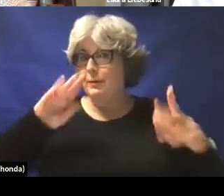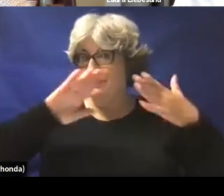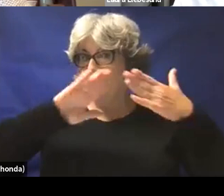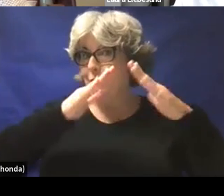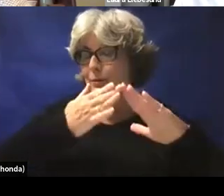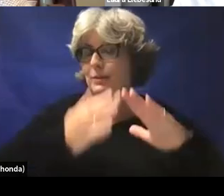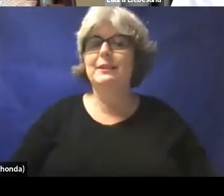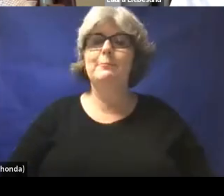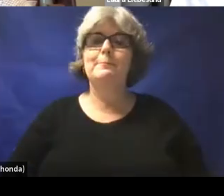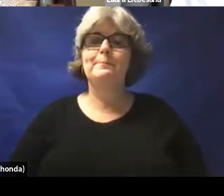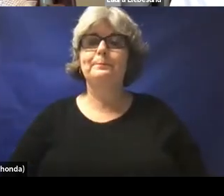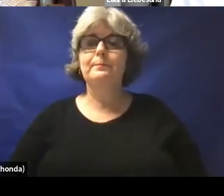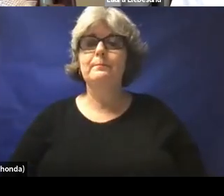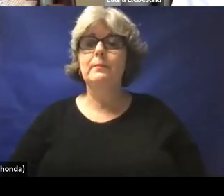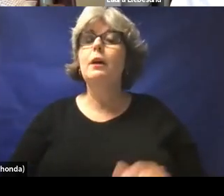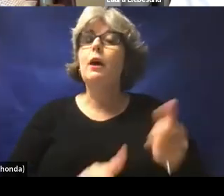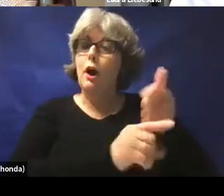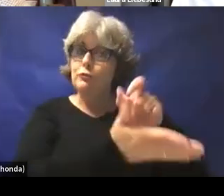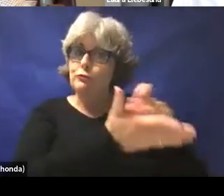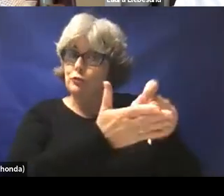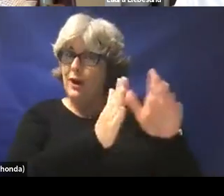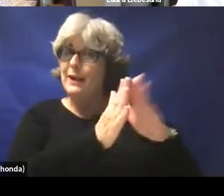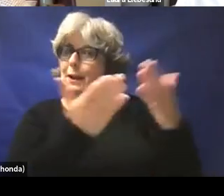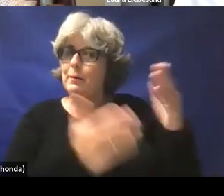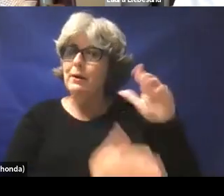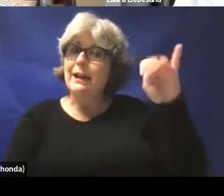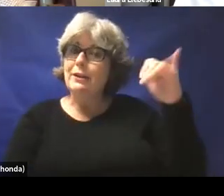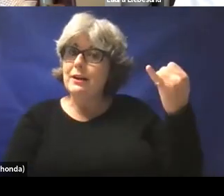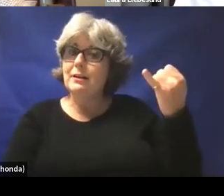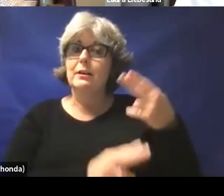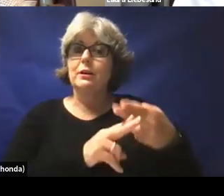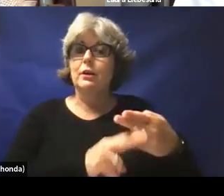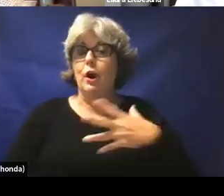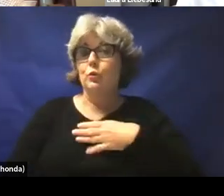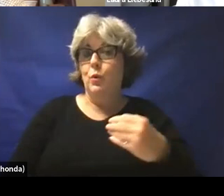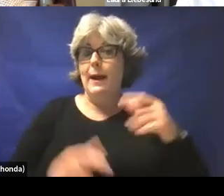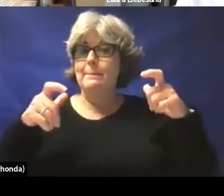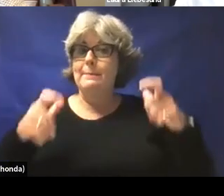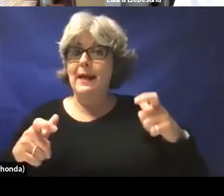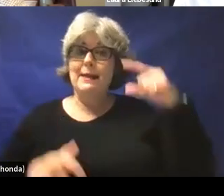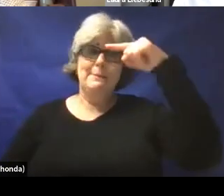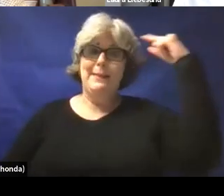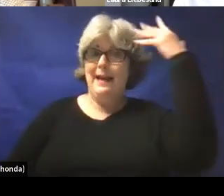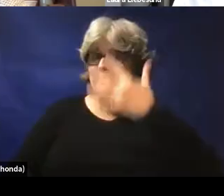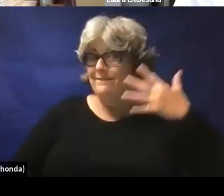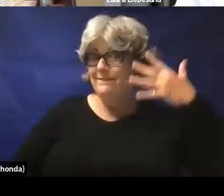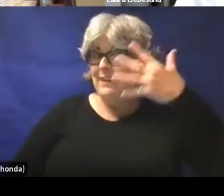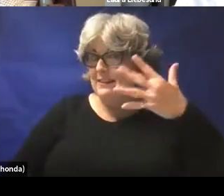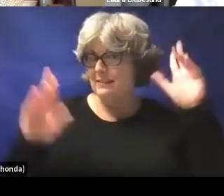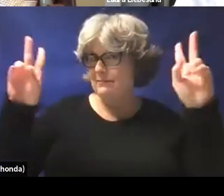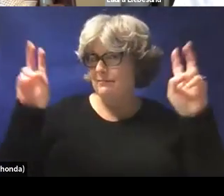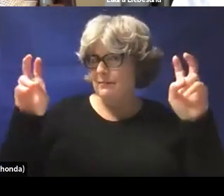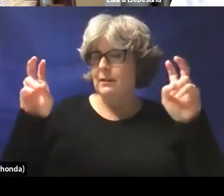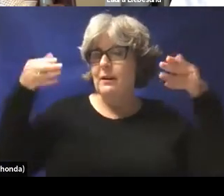And she also is writing a book, or is in the midst of writing a book, called White Plates, Black Faces, that focuses on the